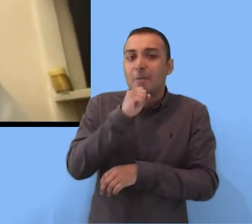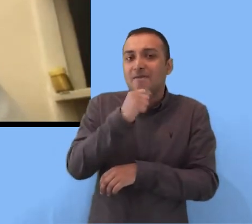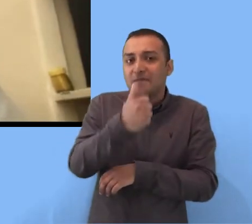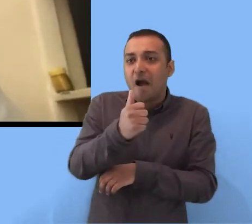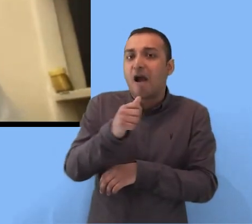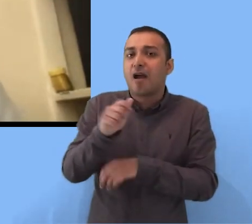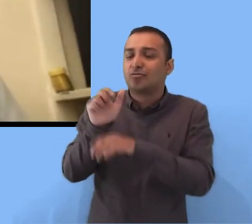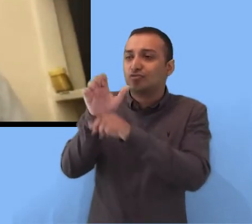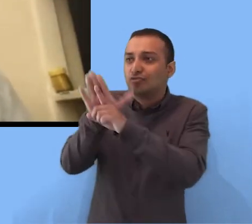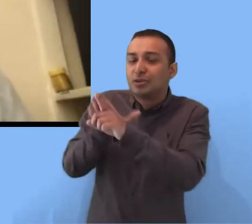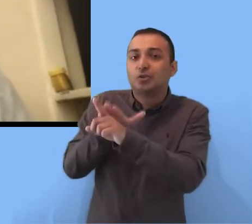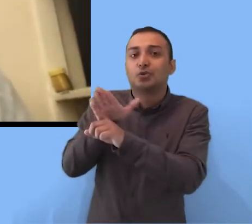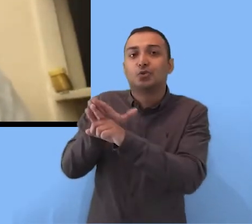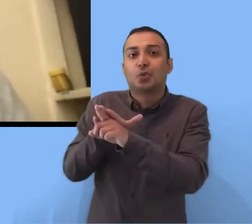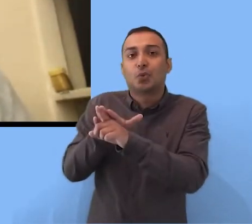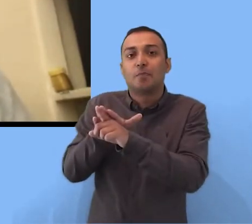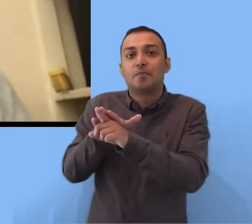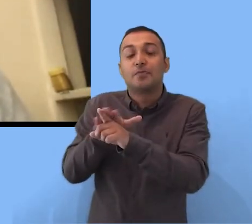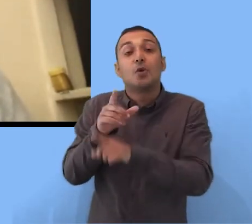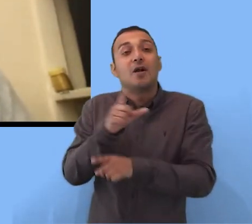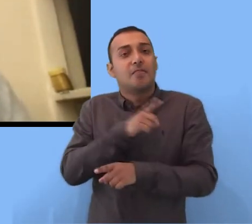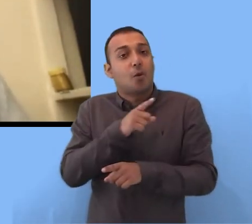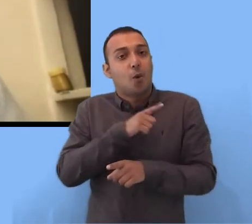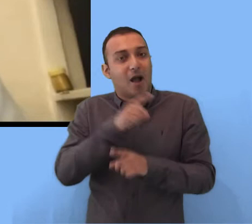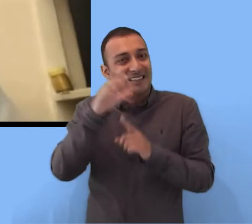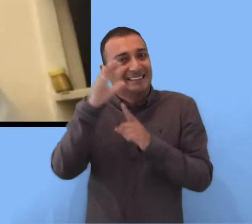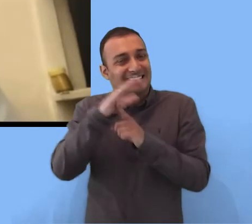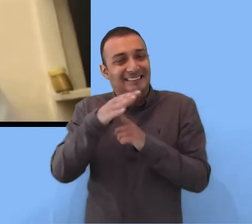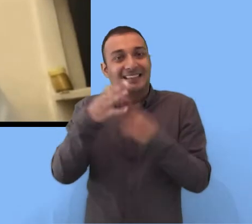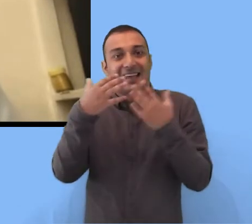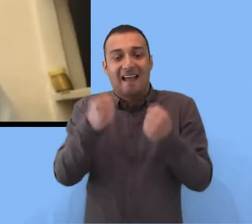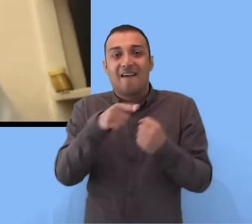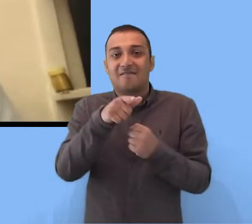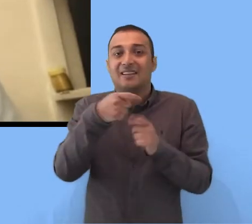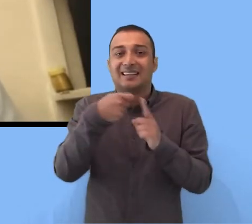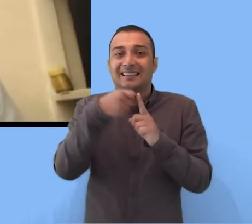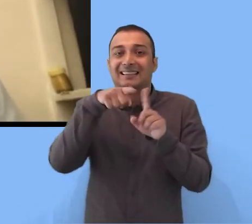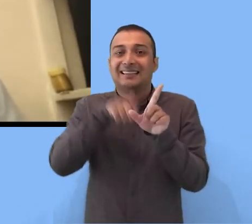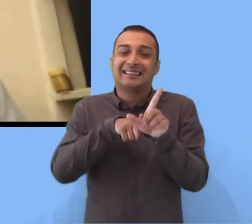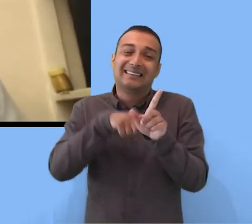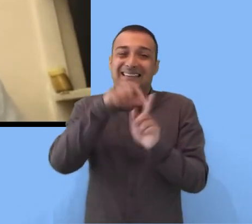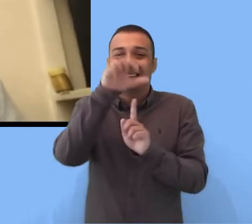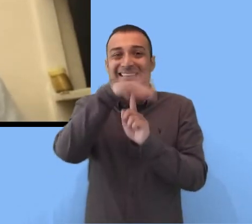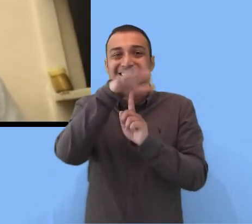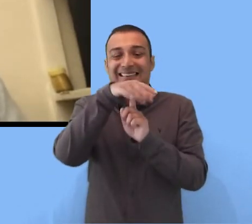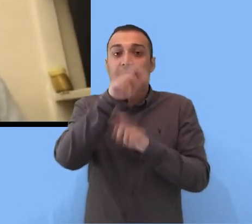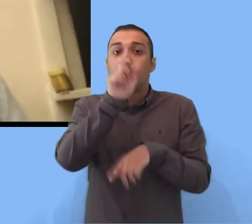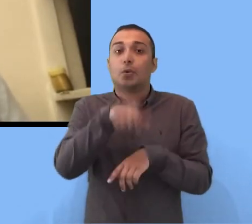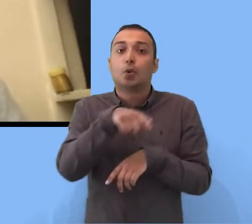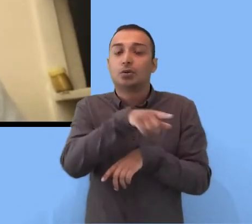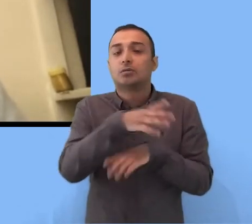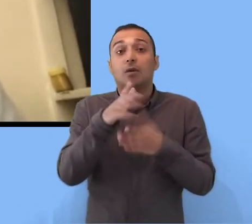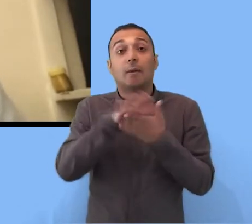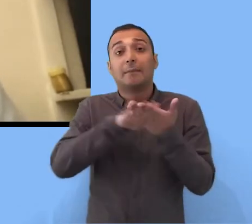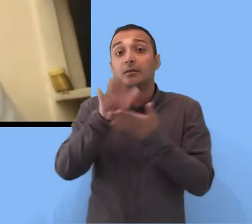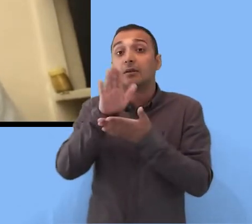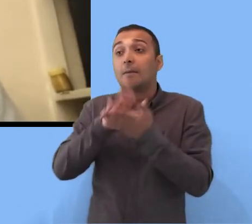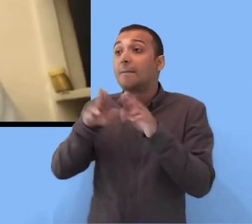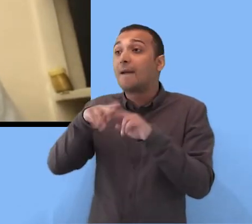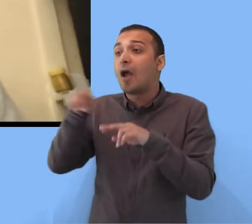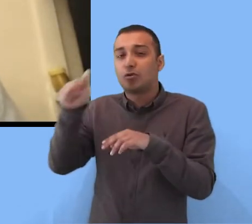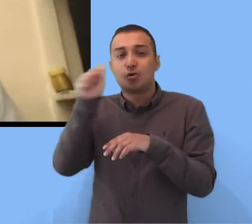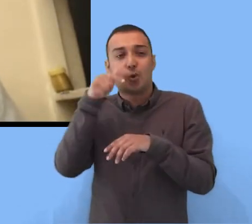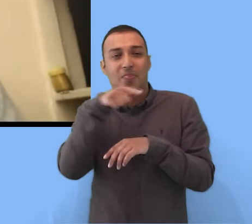And that's why it's important to have a key person, a familiar face for when the parents drop off their child, and a